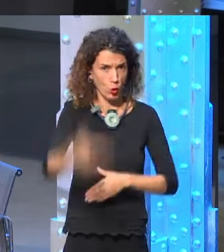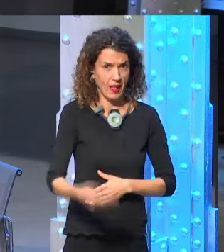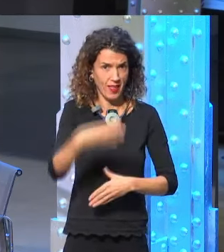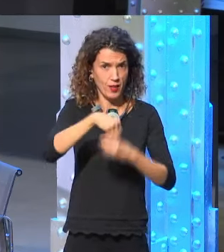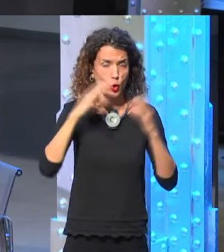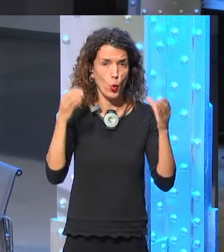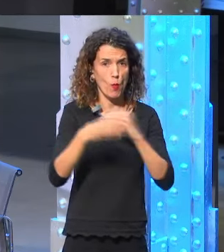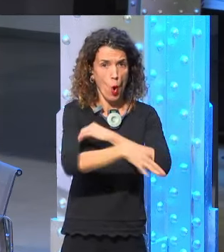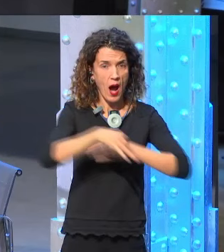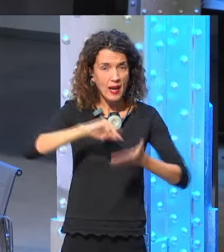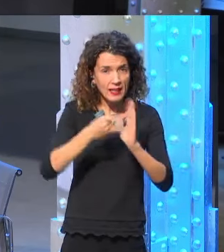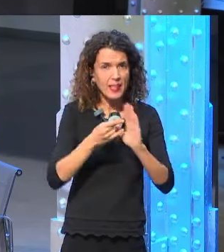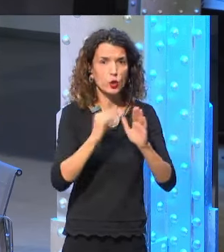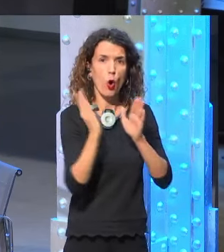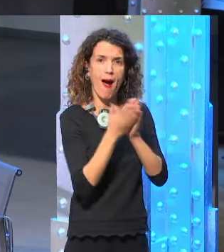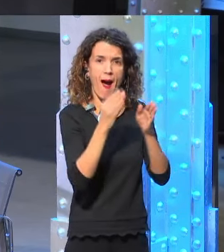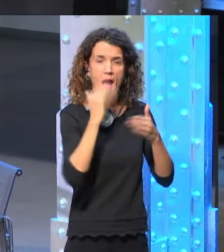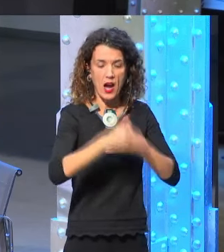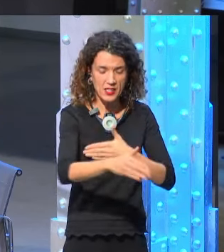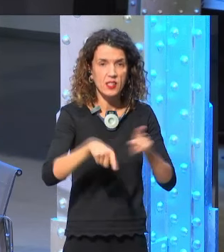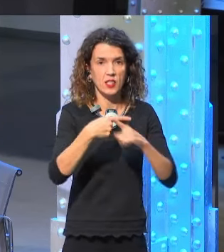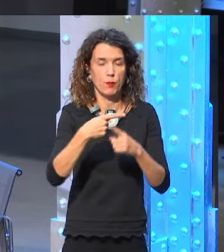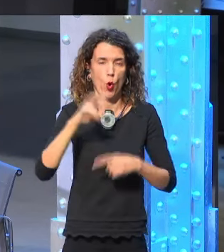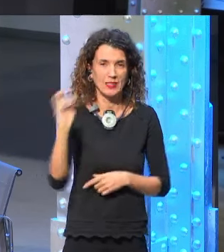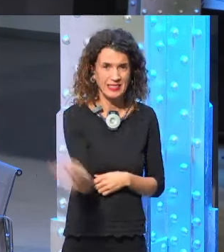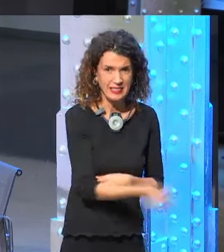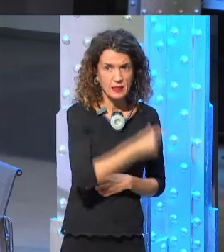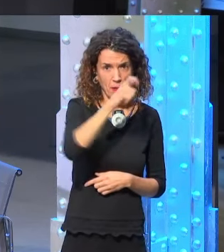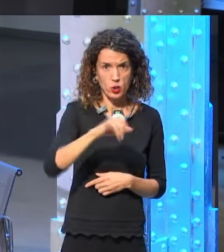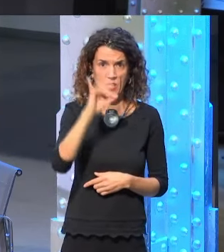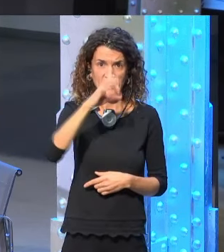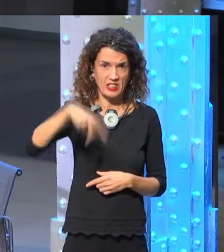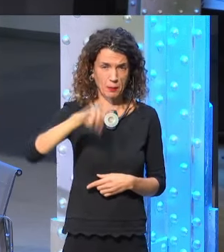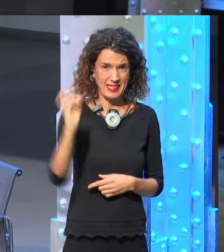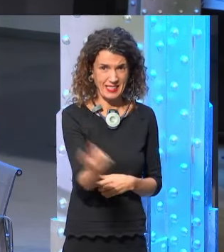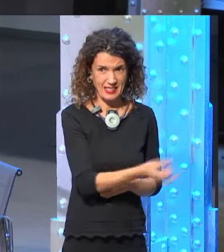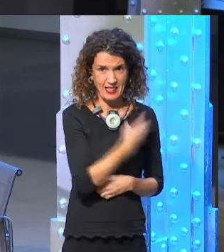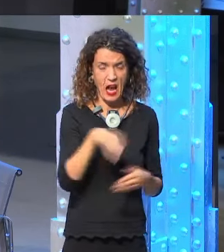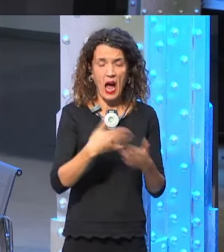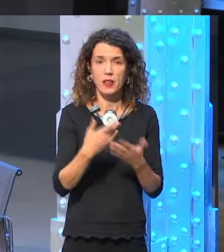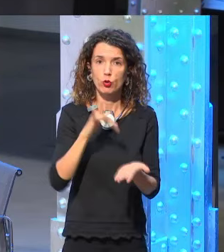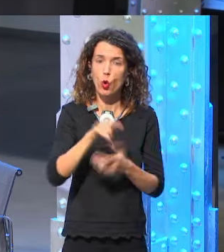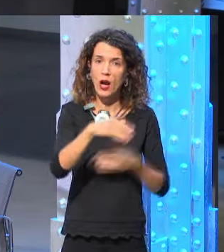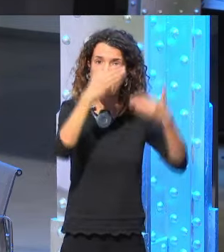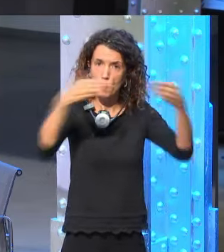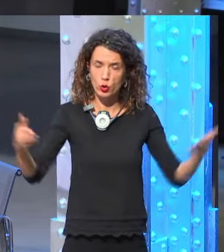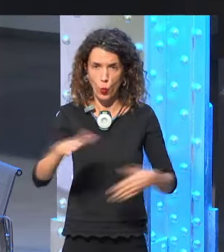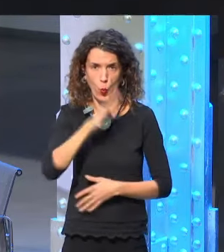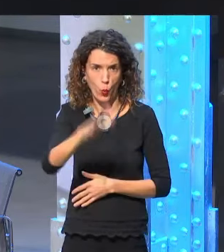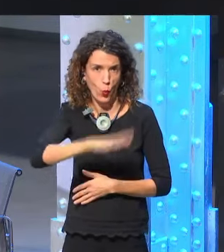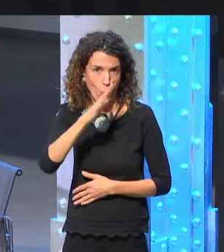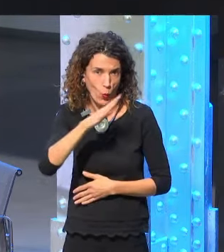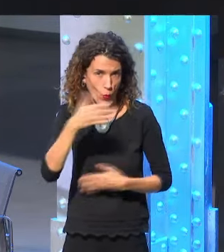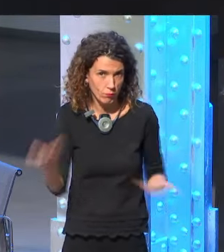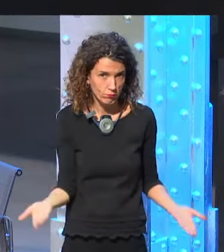museum, and it's a great museum that doesn't only have great archives from the EAMS